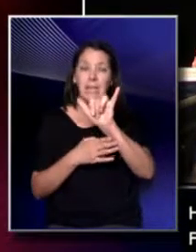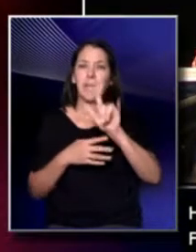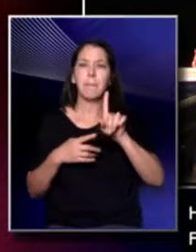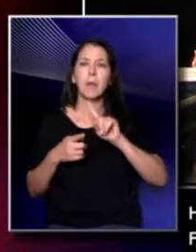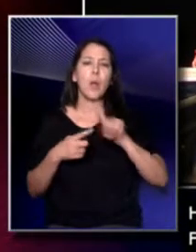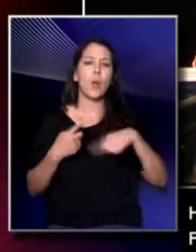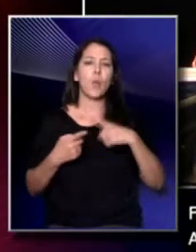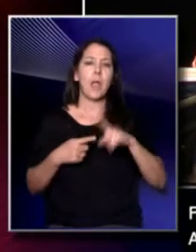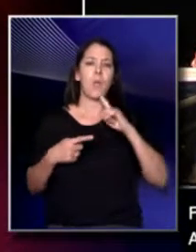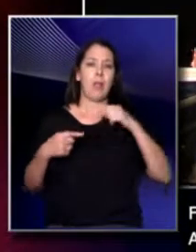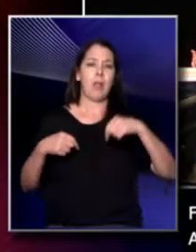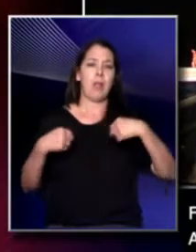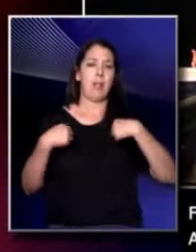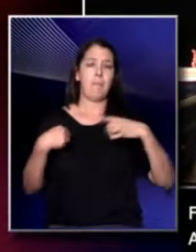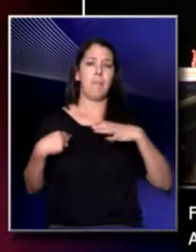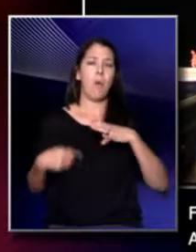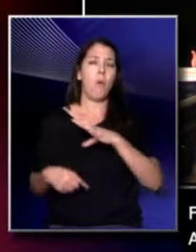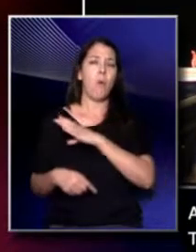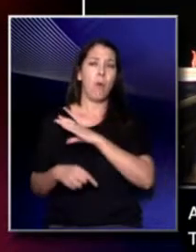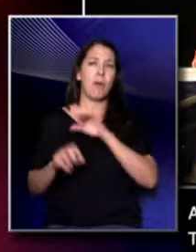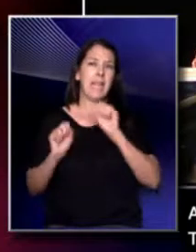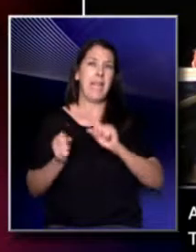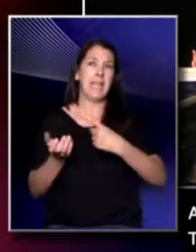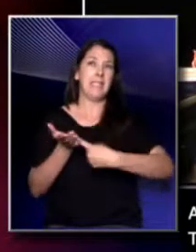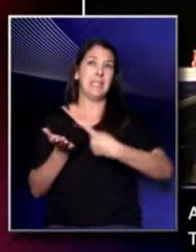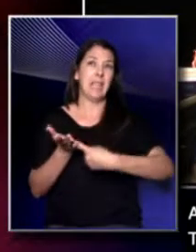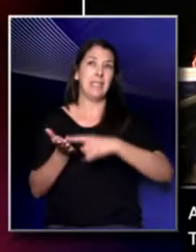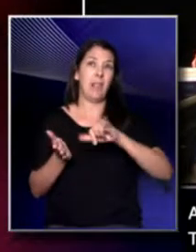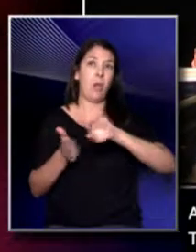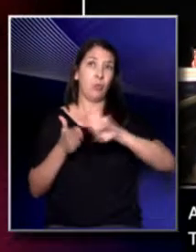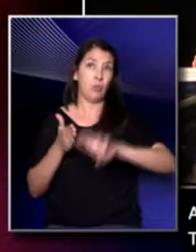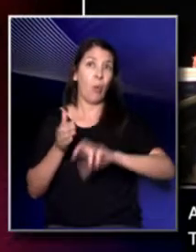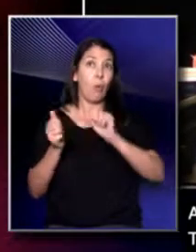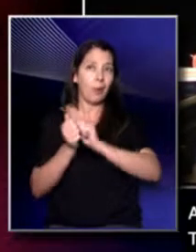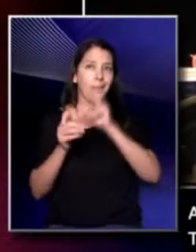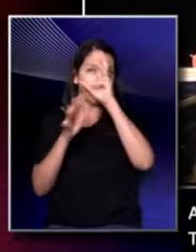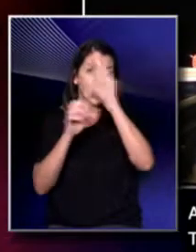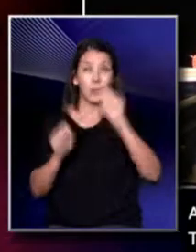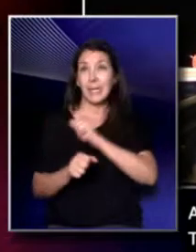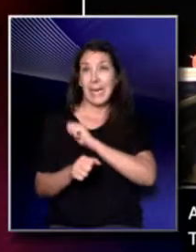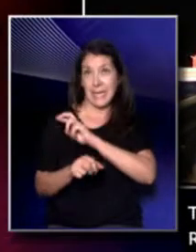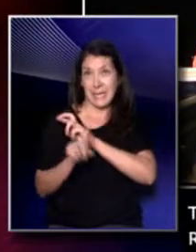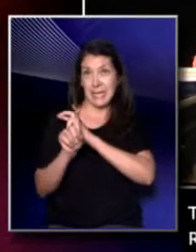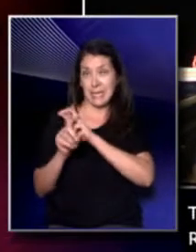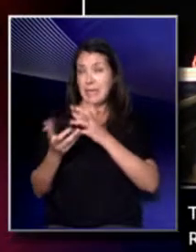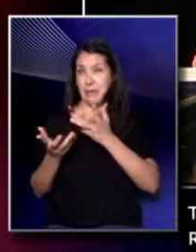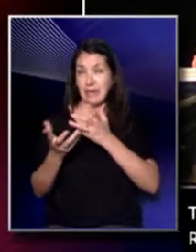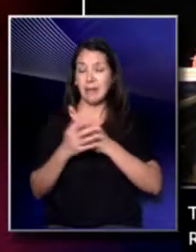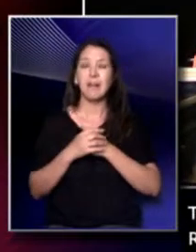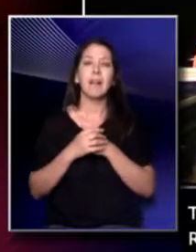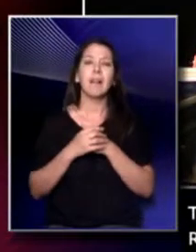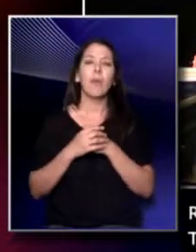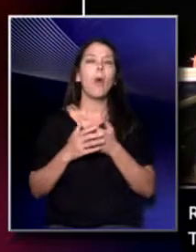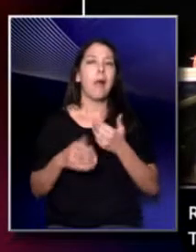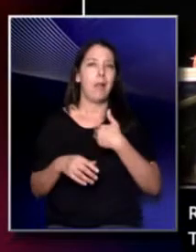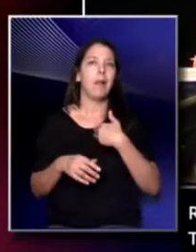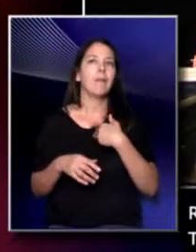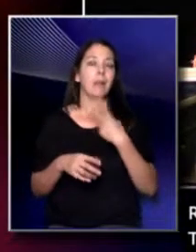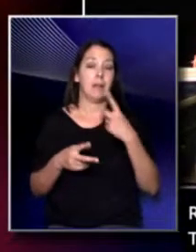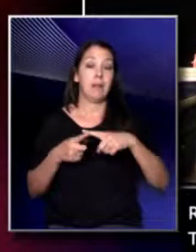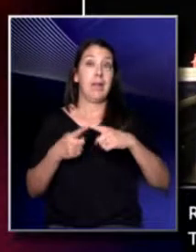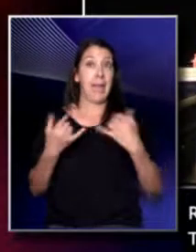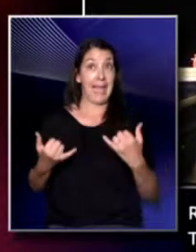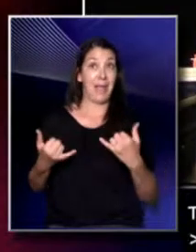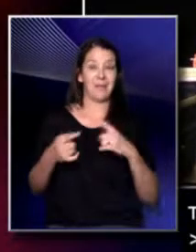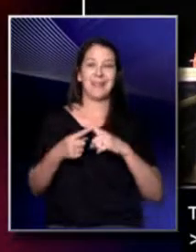board is going to be able to discuss the results with the superintendent and talk about? Well, there are 2 times. There's now